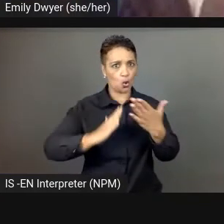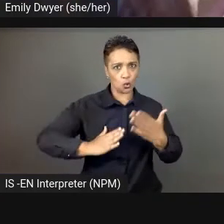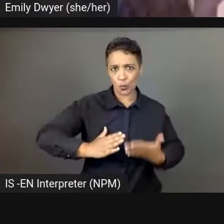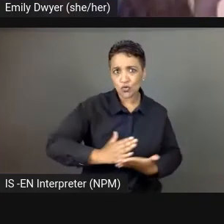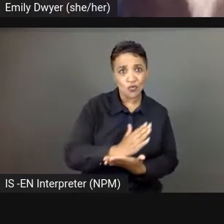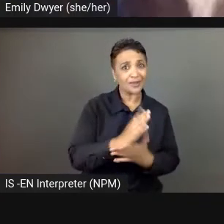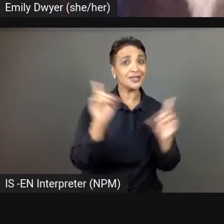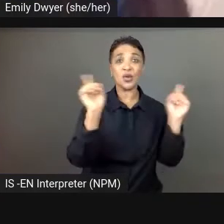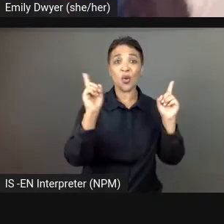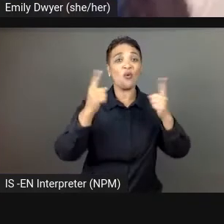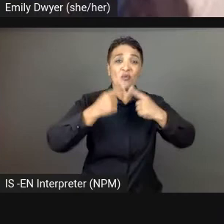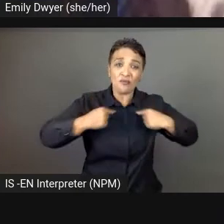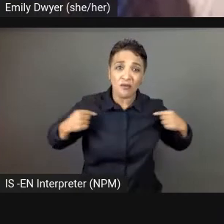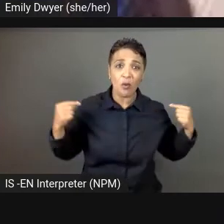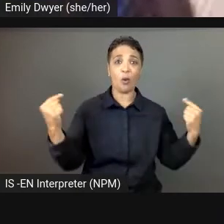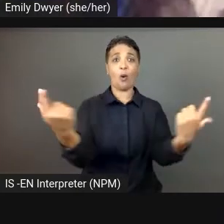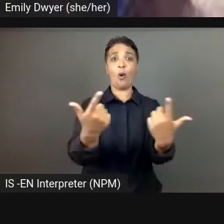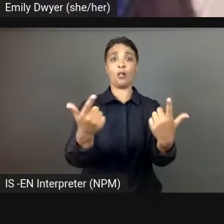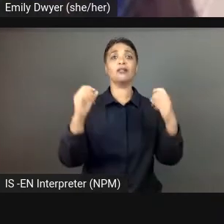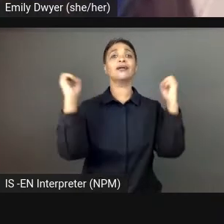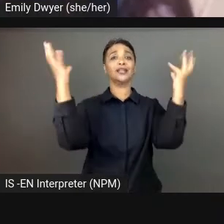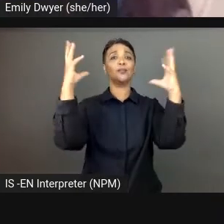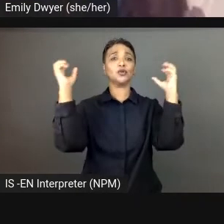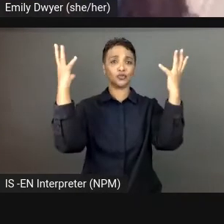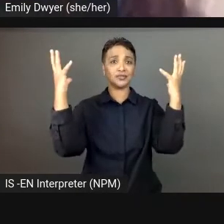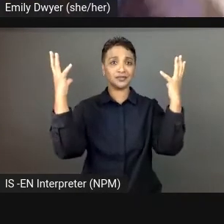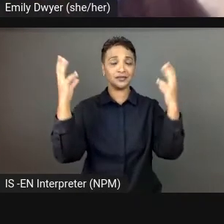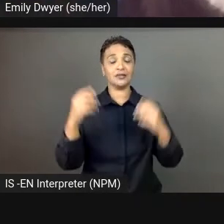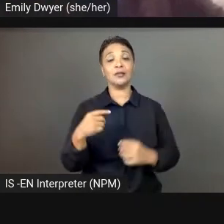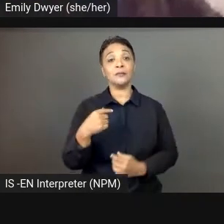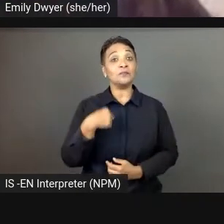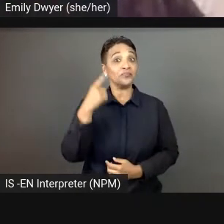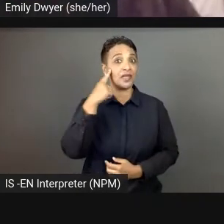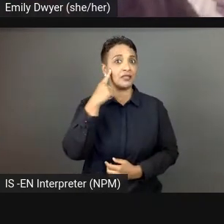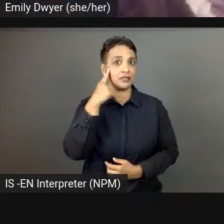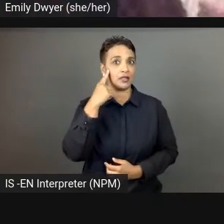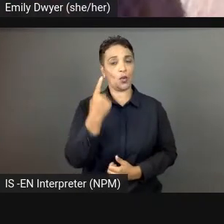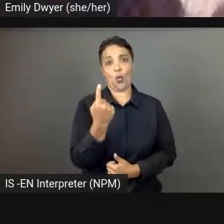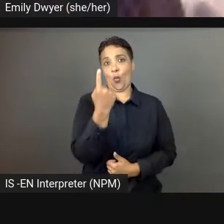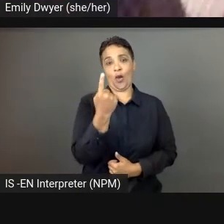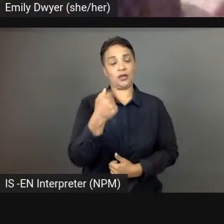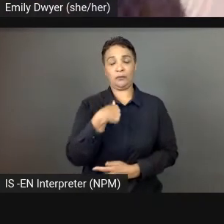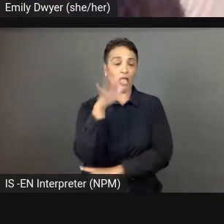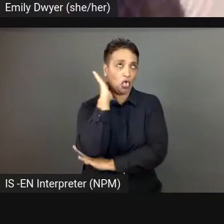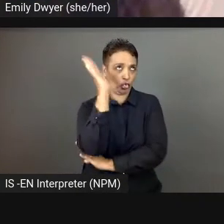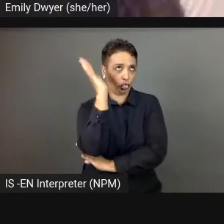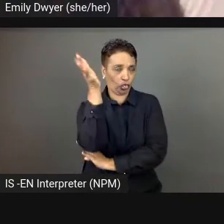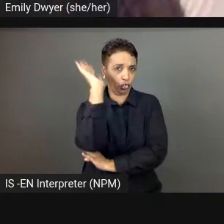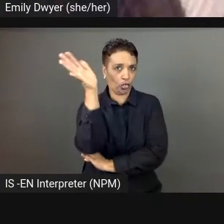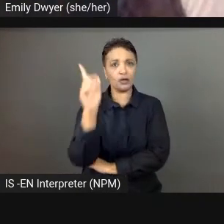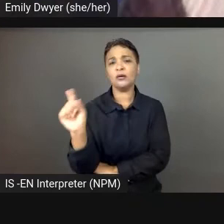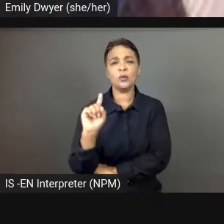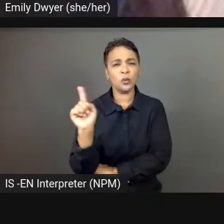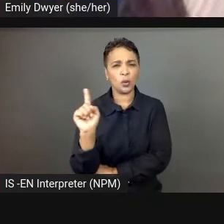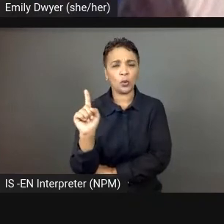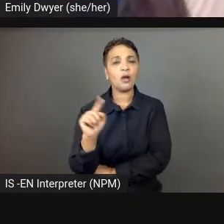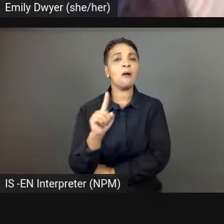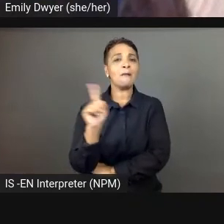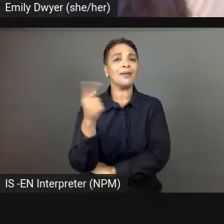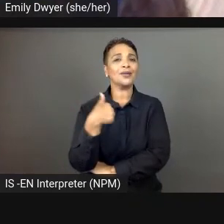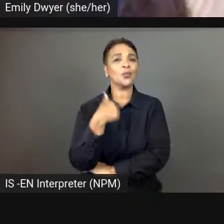everyone in an emergency. And I guess one of the things, when I'm not ranting, that we try to do is use a lot of